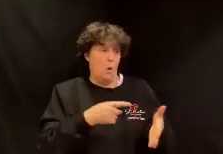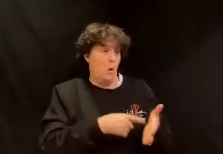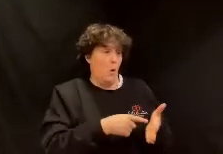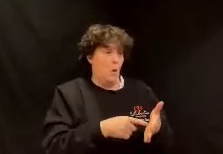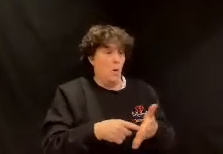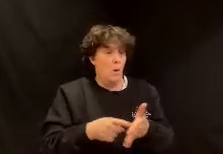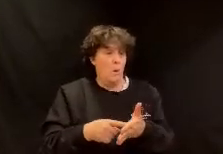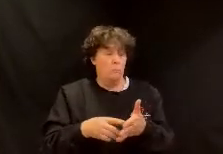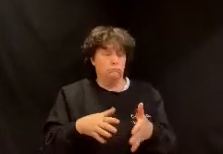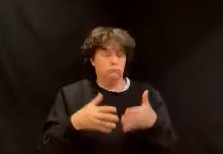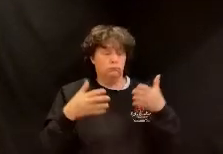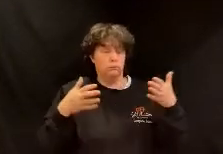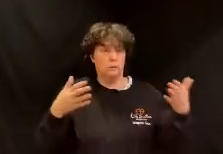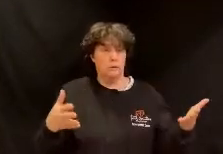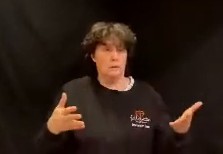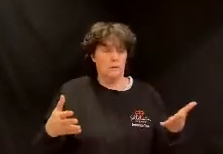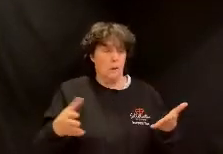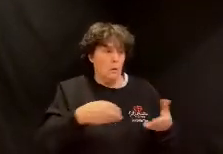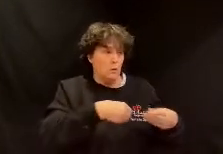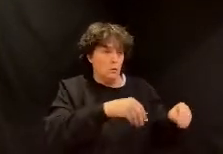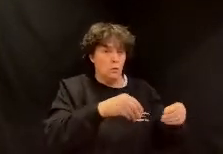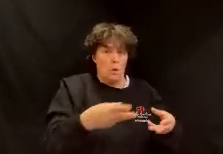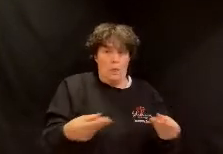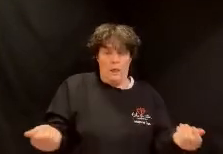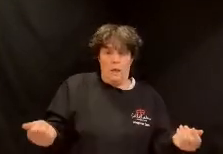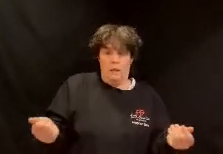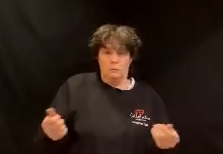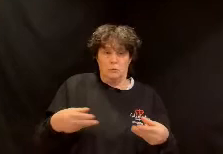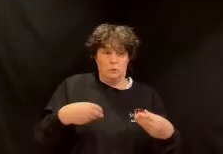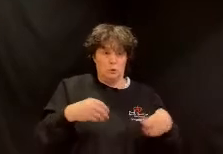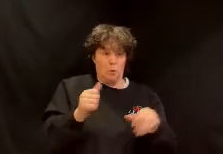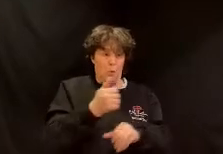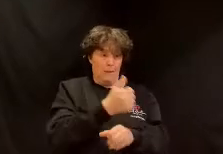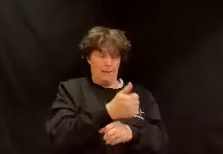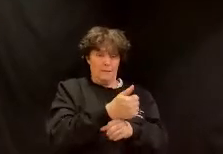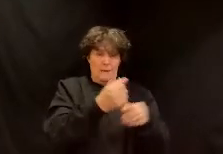land to get money, they even sold themselves.